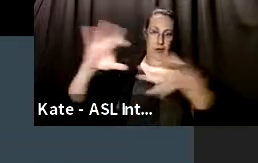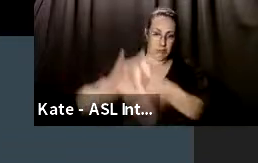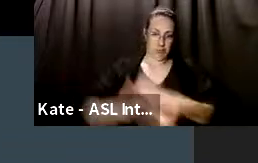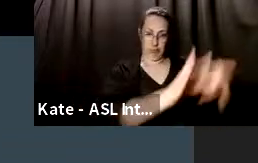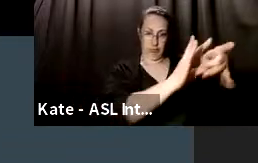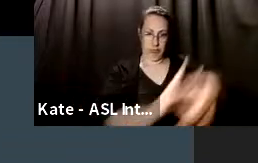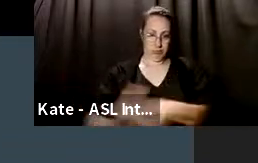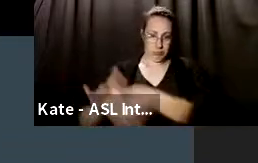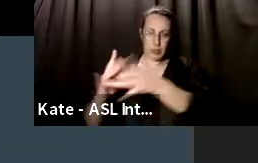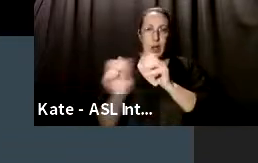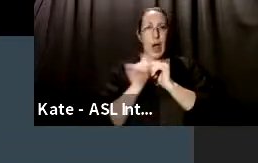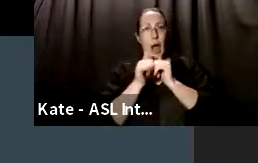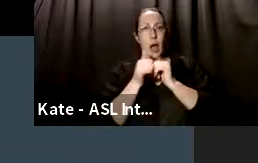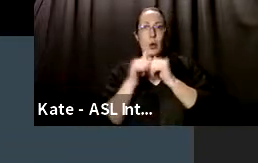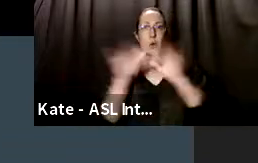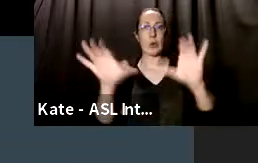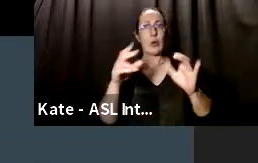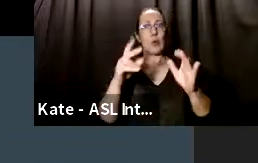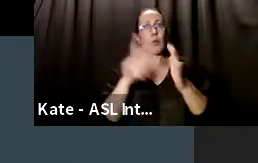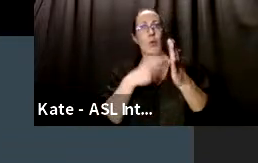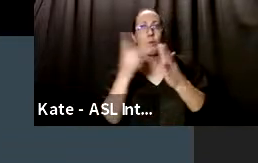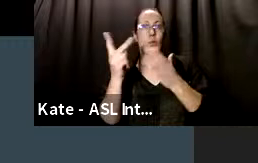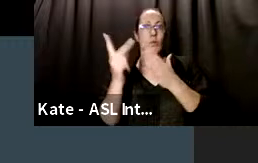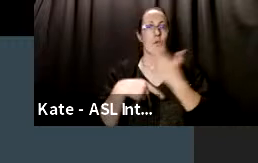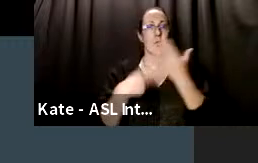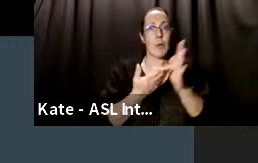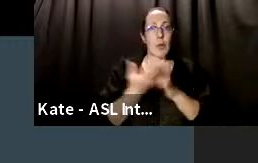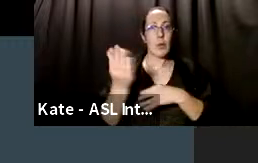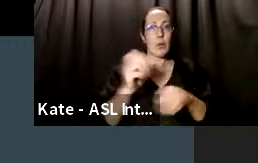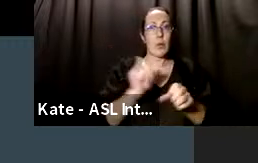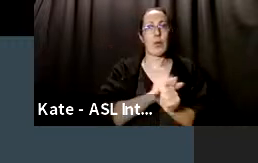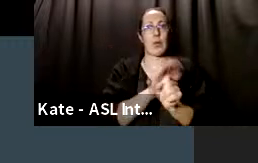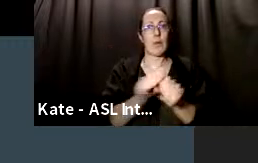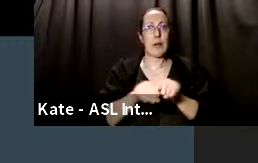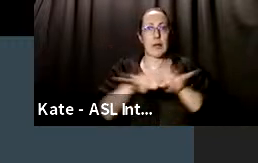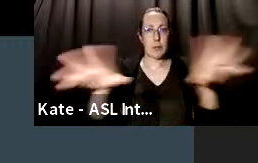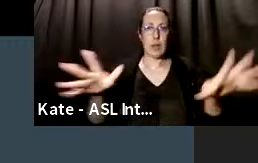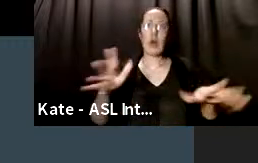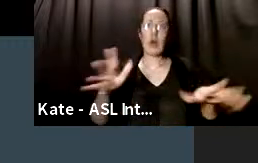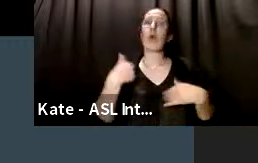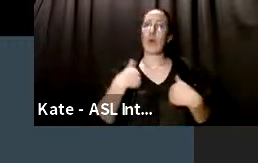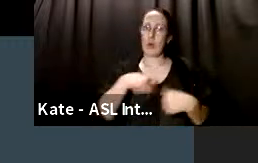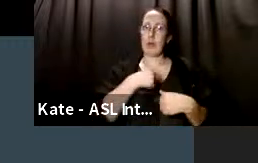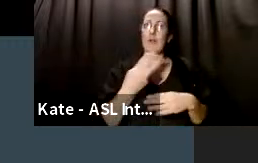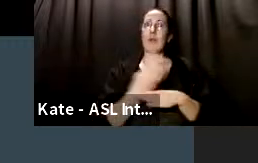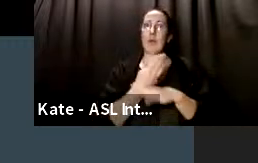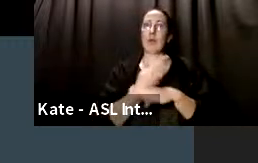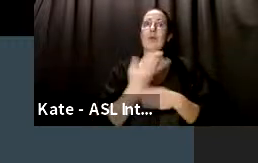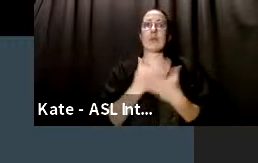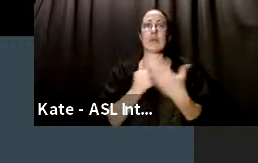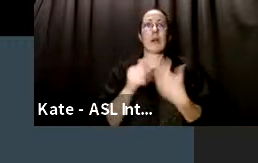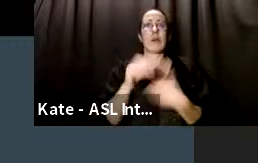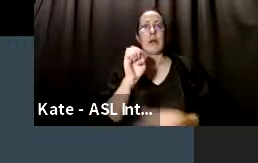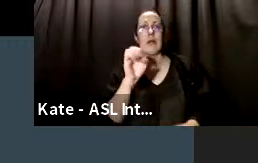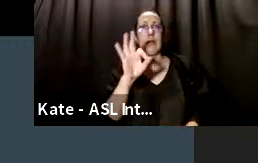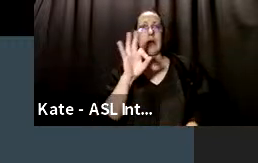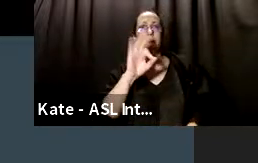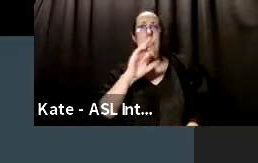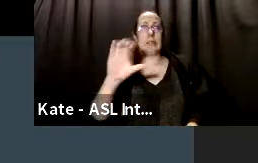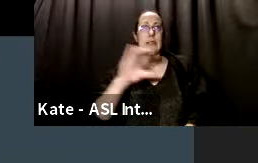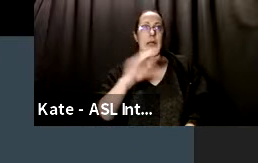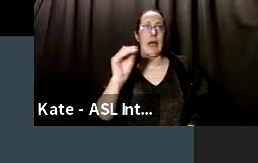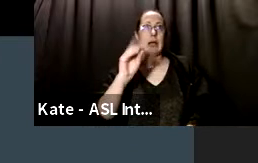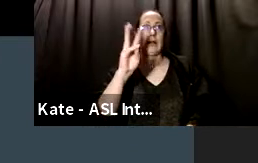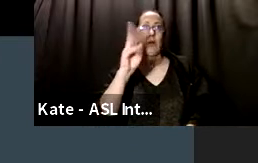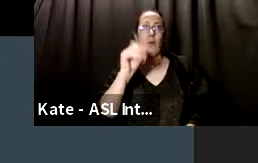programming during the pandemic. We've tapped into some pre-existing funding streams, both EOC and YLI, to provide tablets